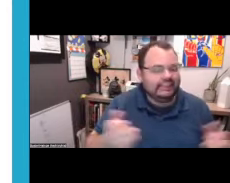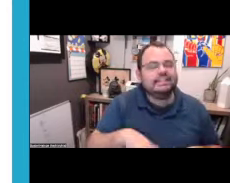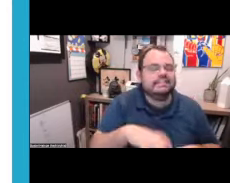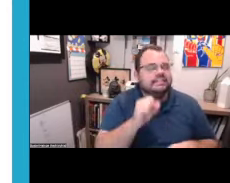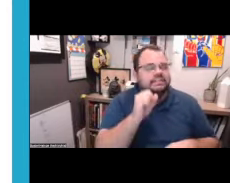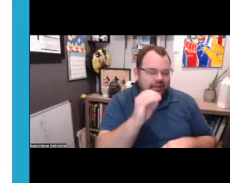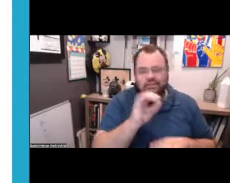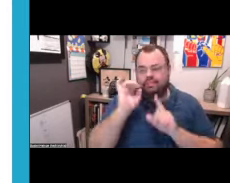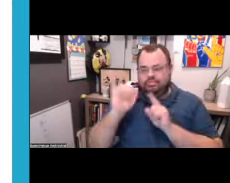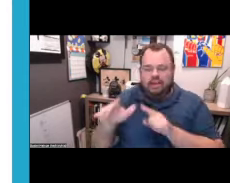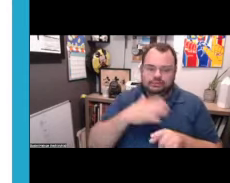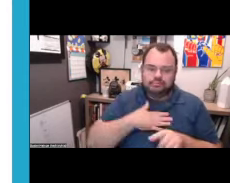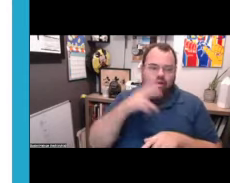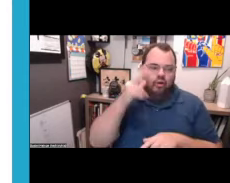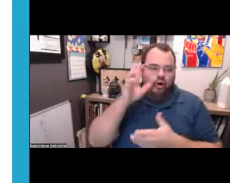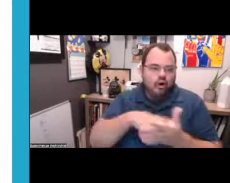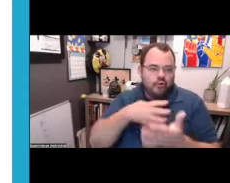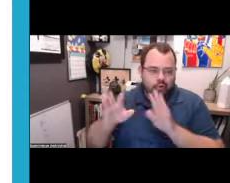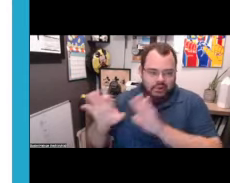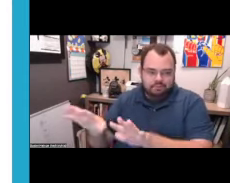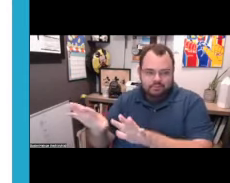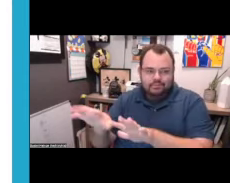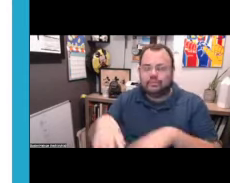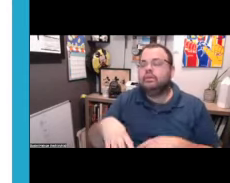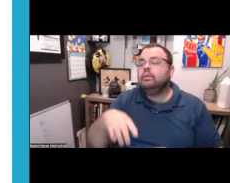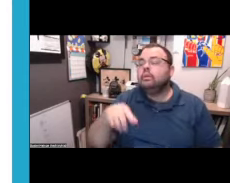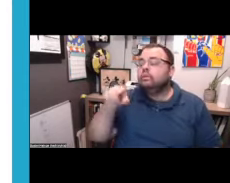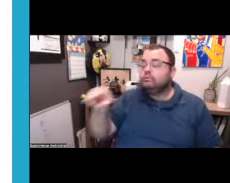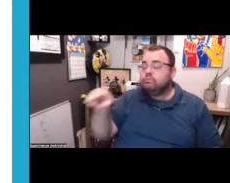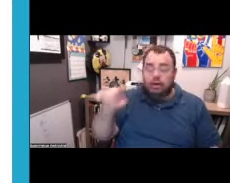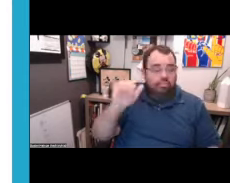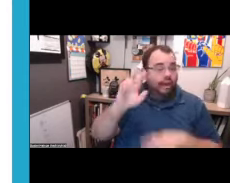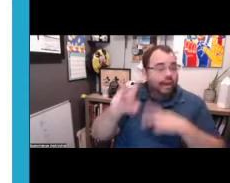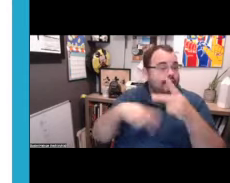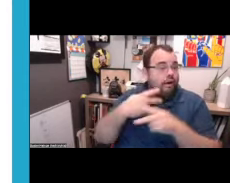sounds like, it looks like. So that was my audiogram.